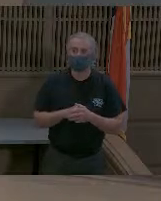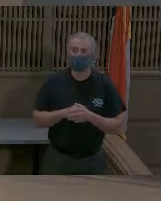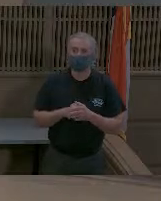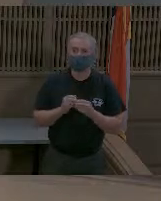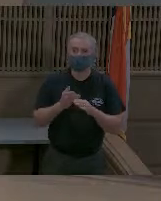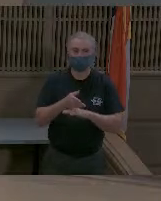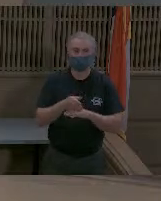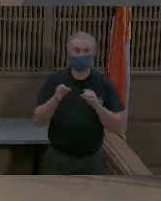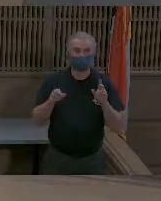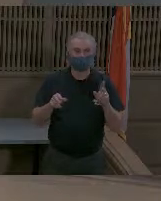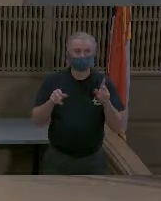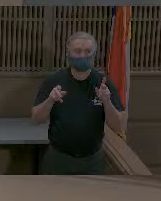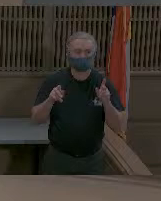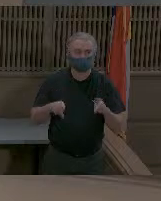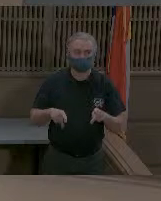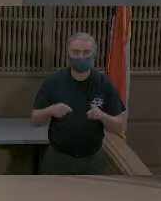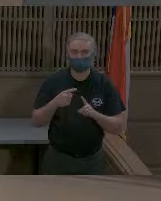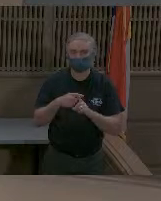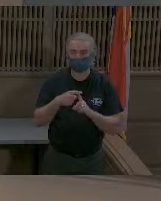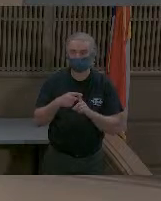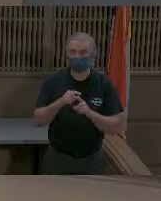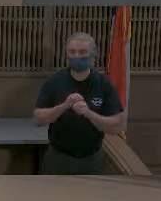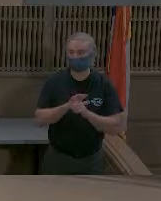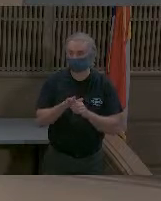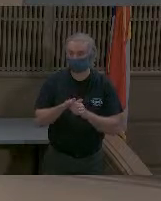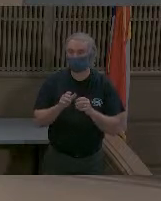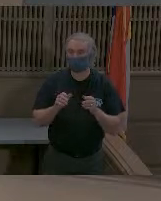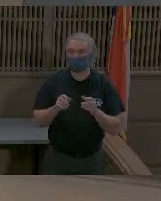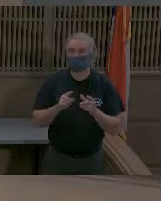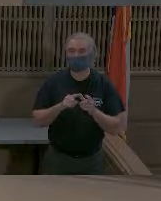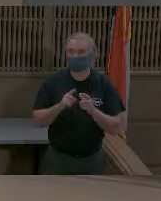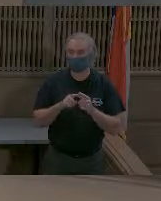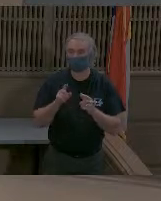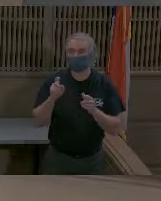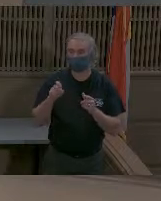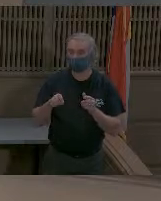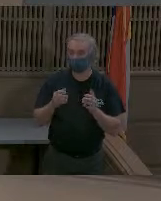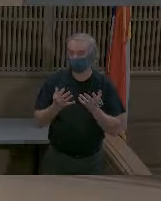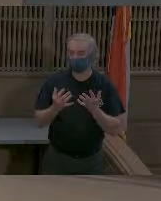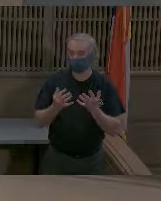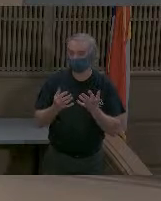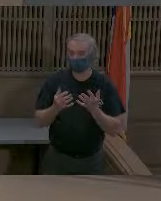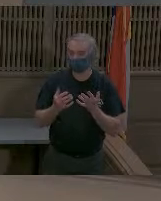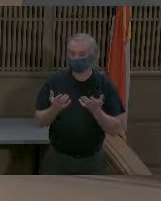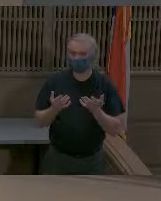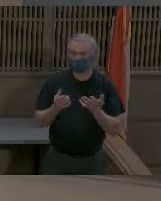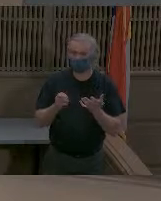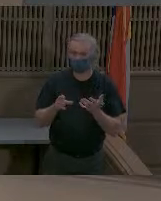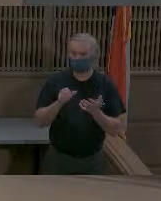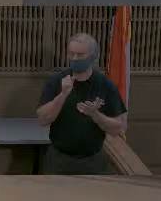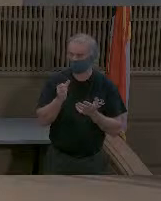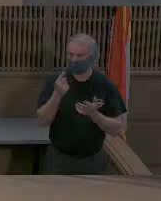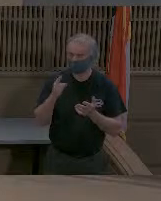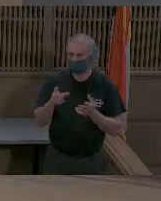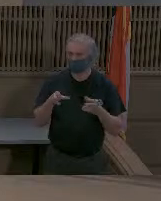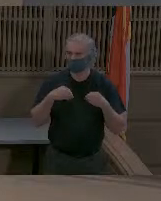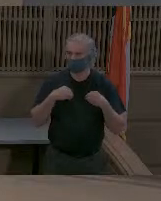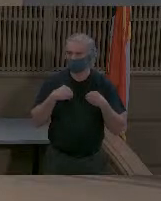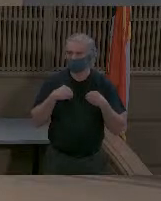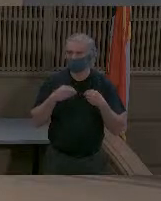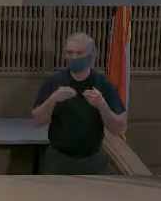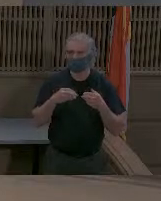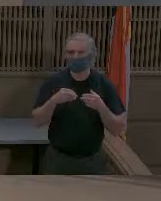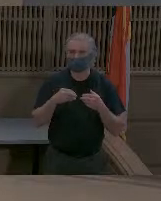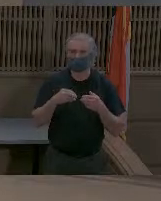positive for COVID-19, how long do they have to wait until they're able to receive the vaccine? Is it 30,